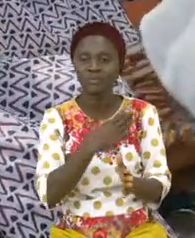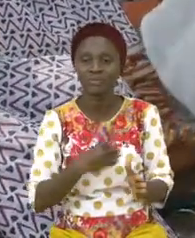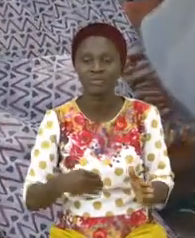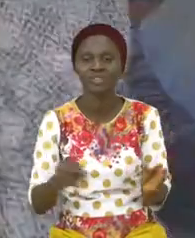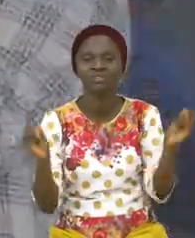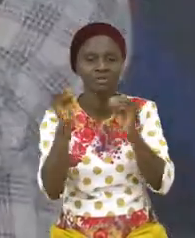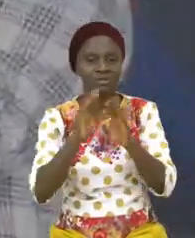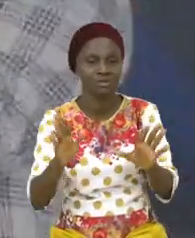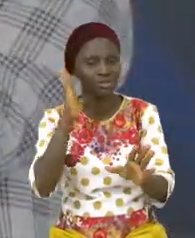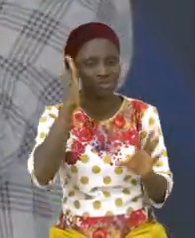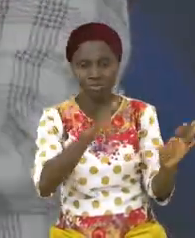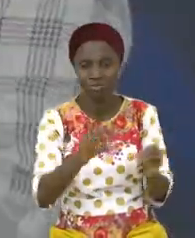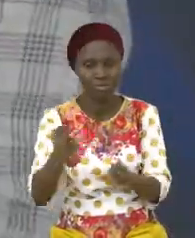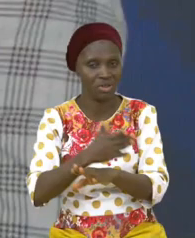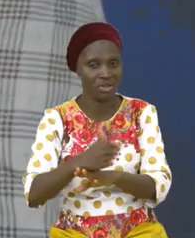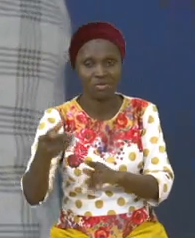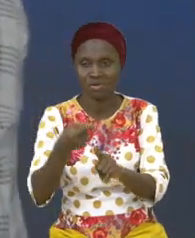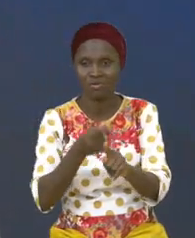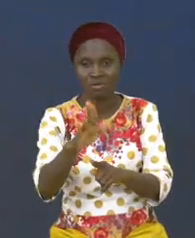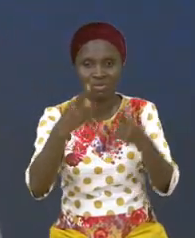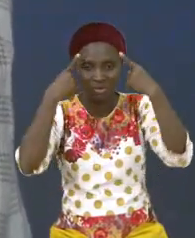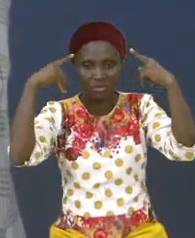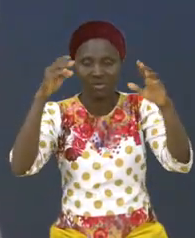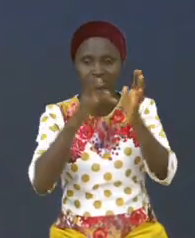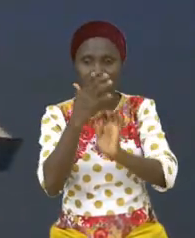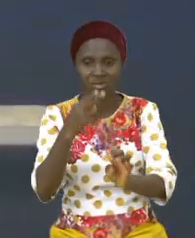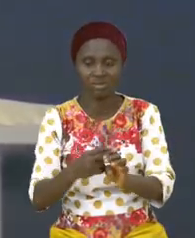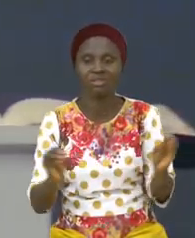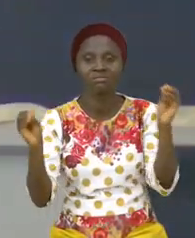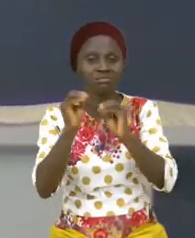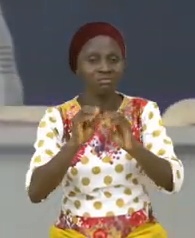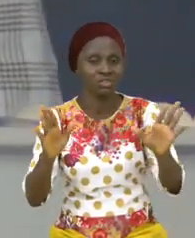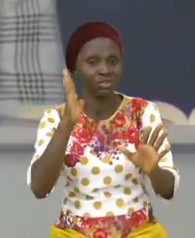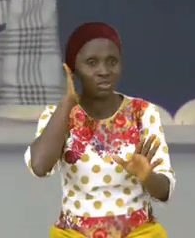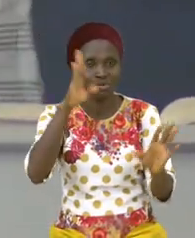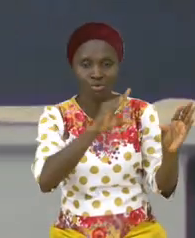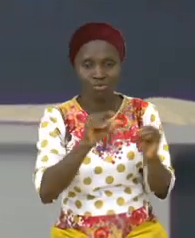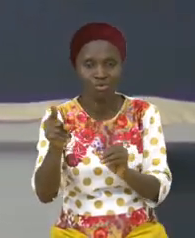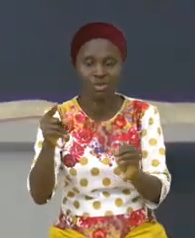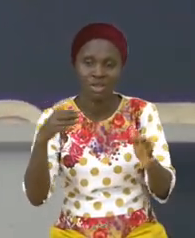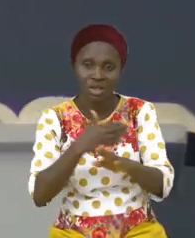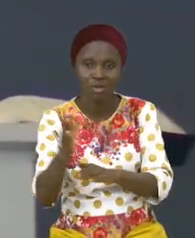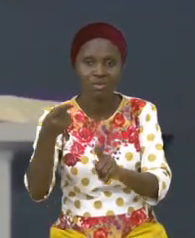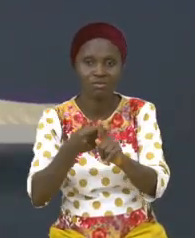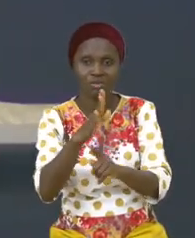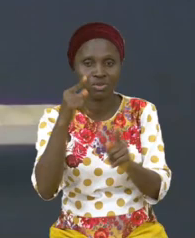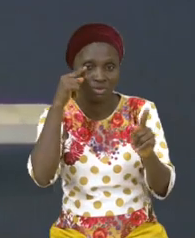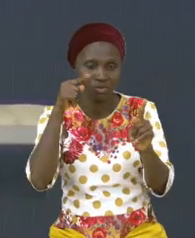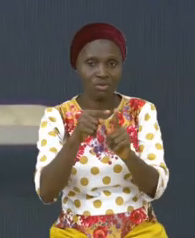your goal. And nothing will move you away from the height that God has for